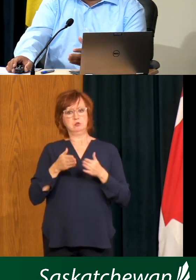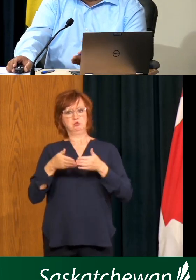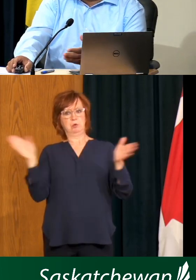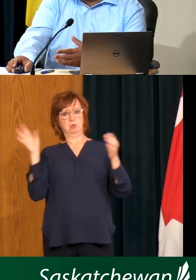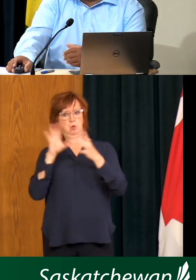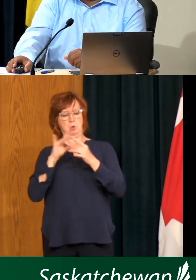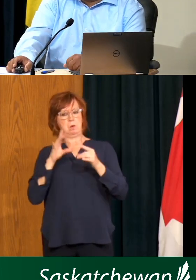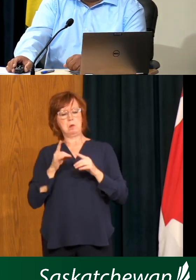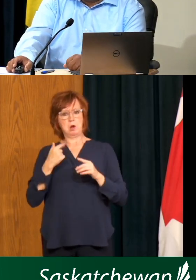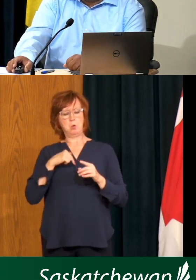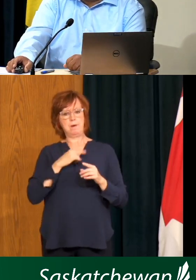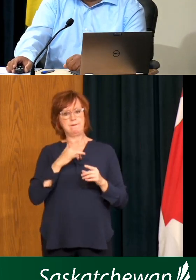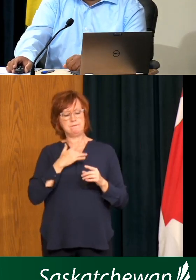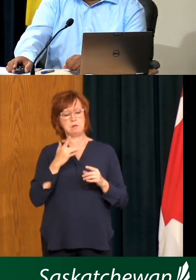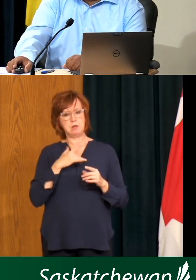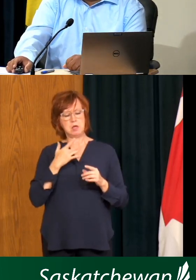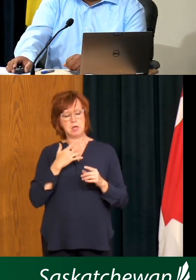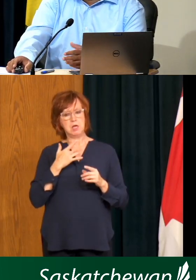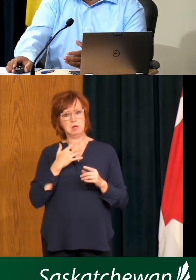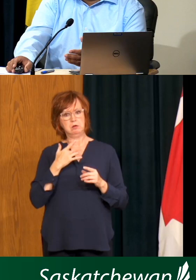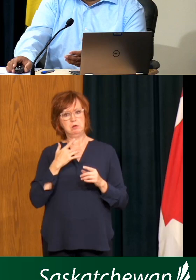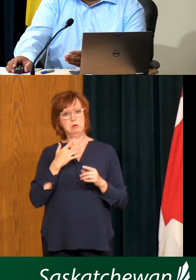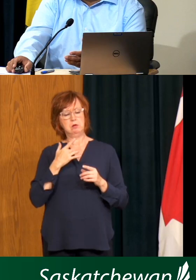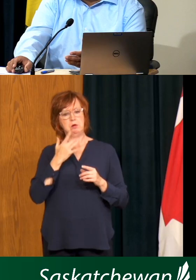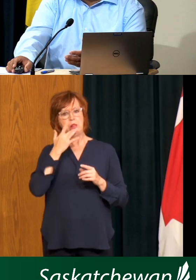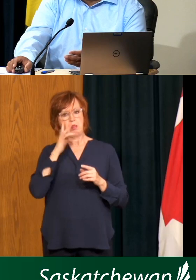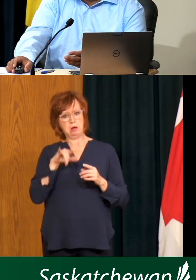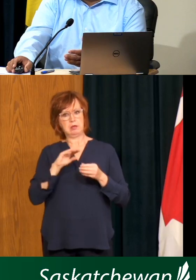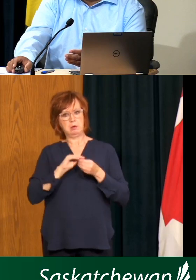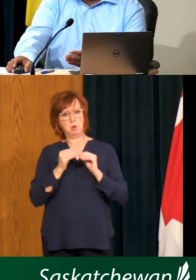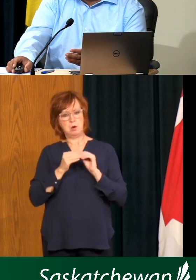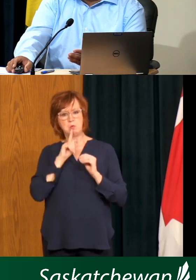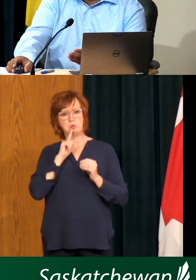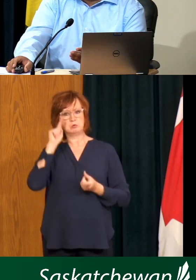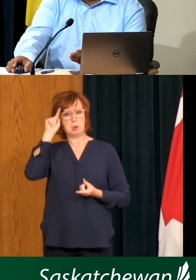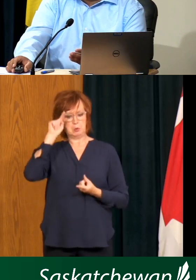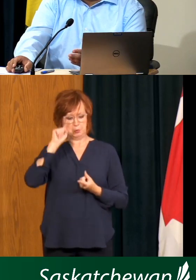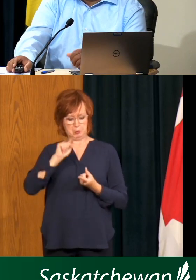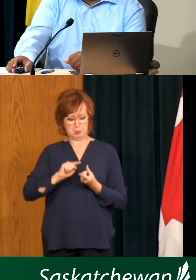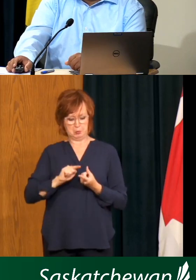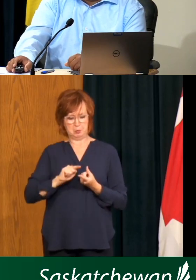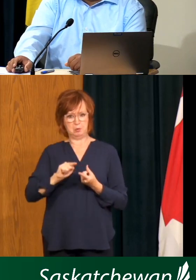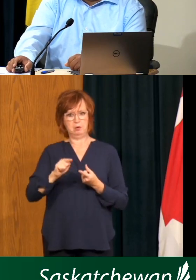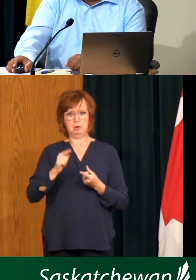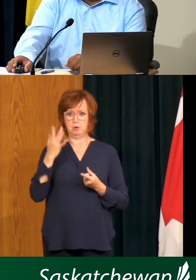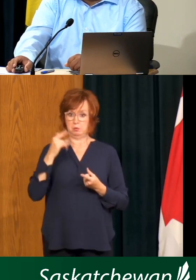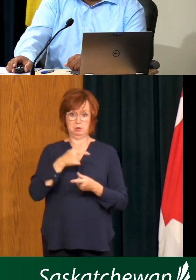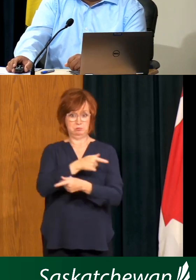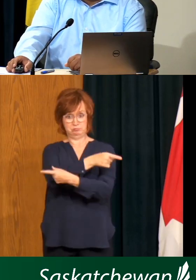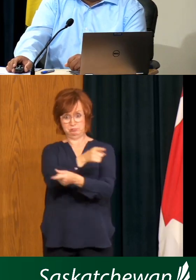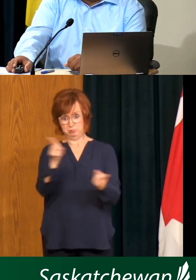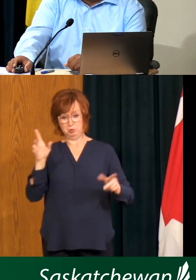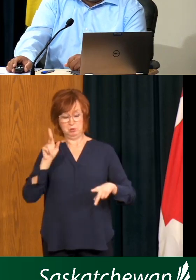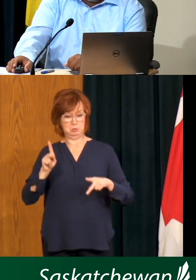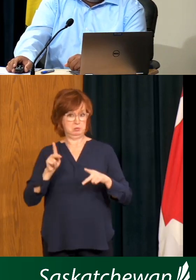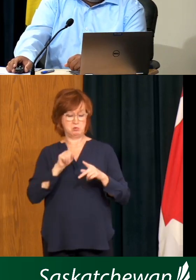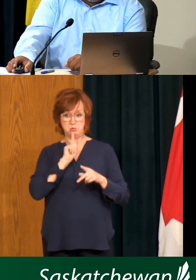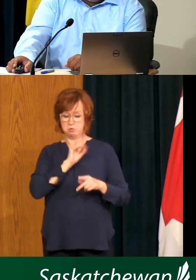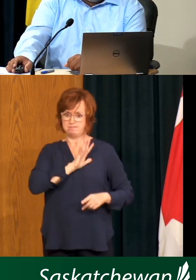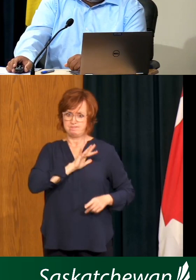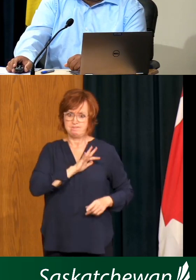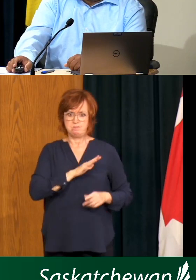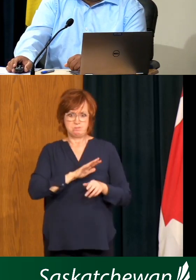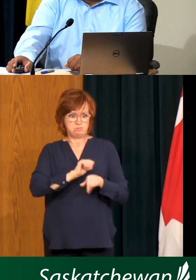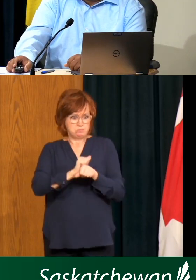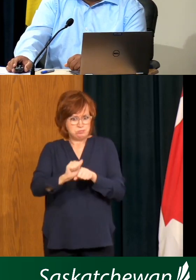deaths, and part of it was, as the Premier mentioned, all Saskatchewan residents going well above and beyond the recommendations in March and April,